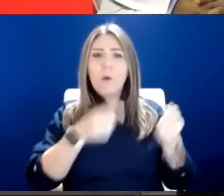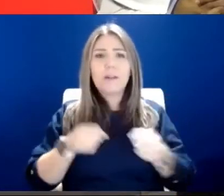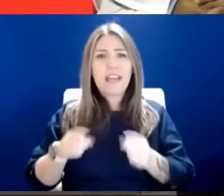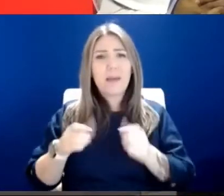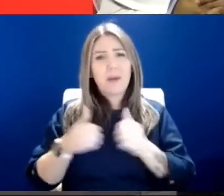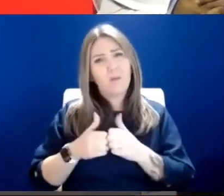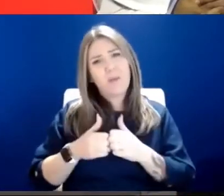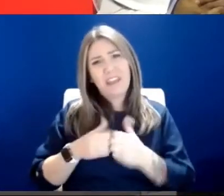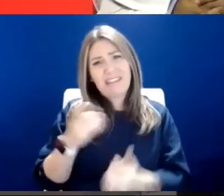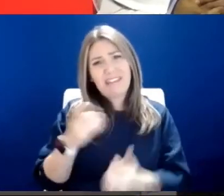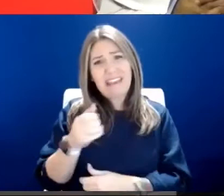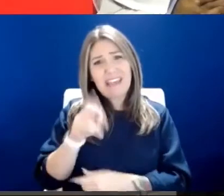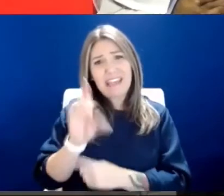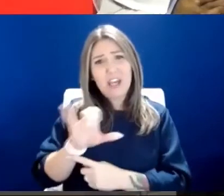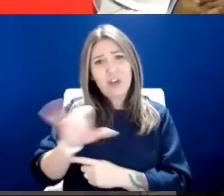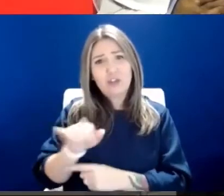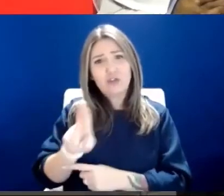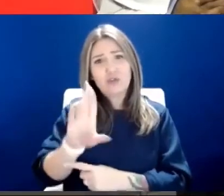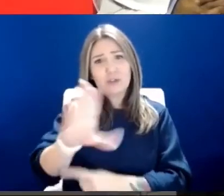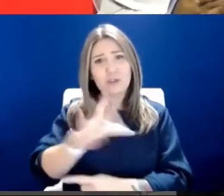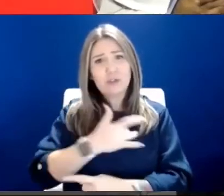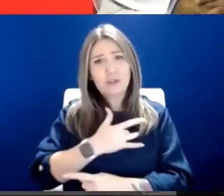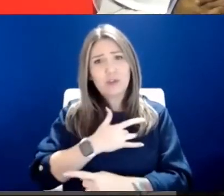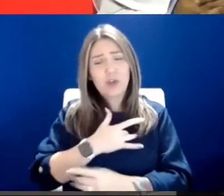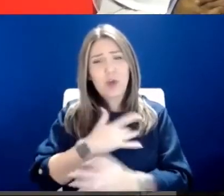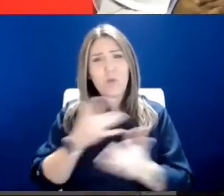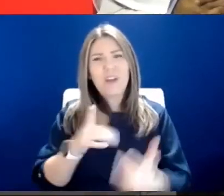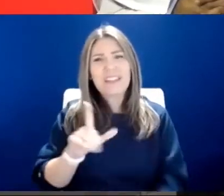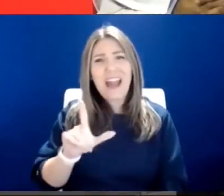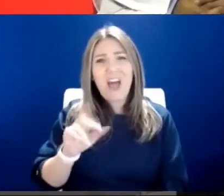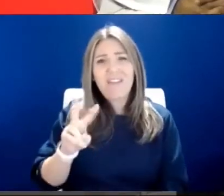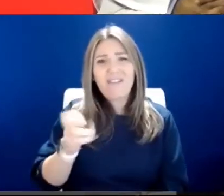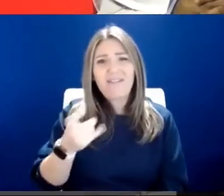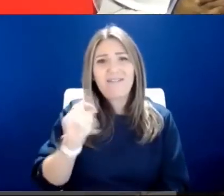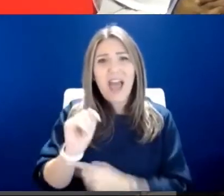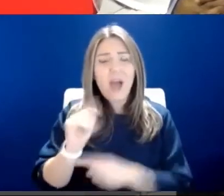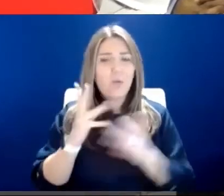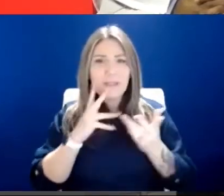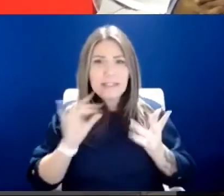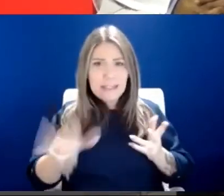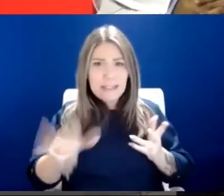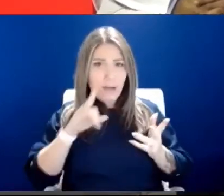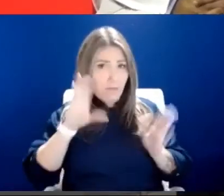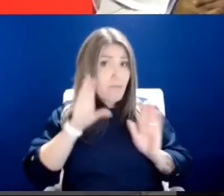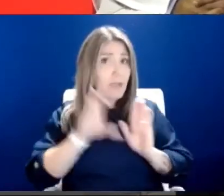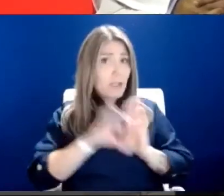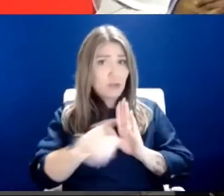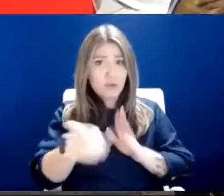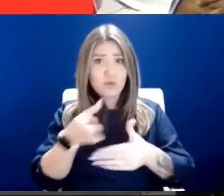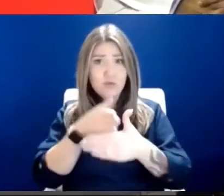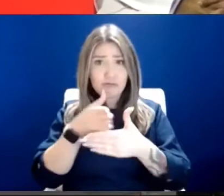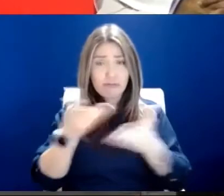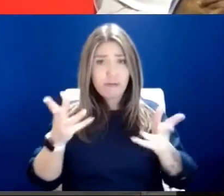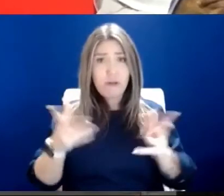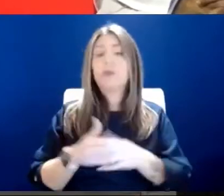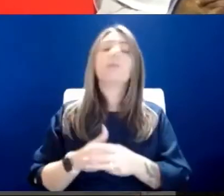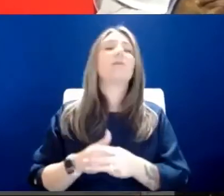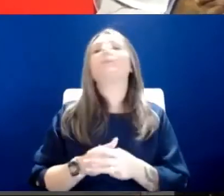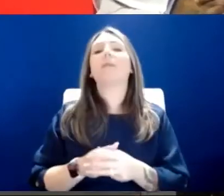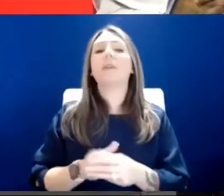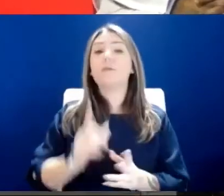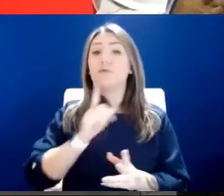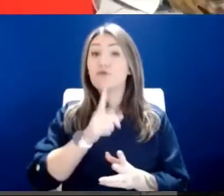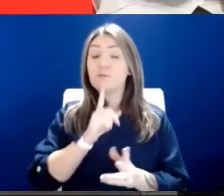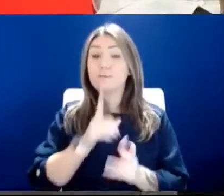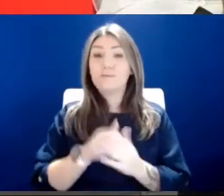Jr.'s heart and what an LVAD is? I know we have some pictures that you shared with us. Sure. So Gary